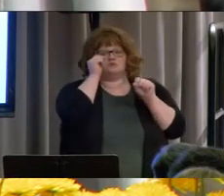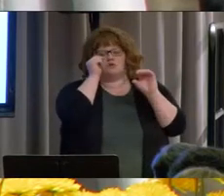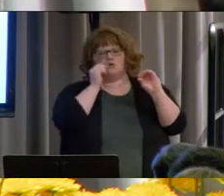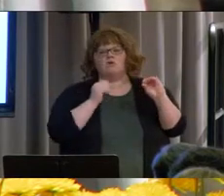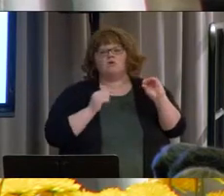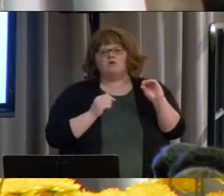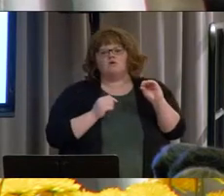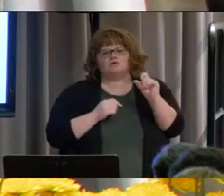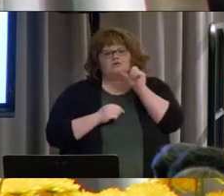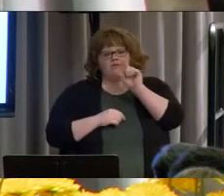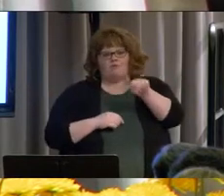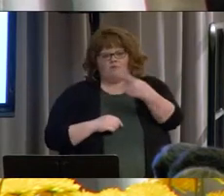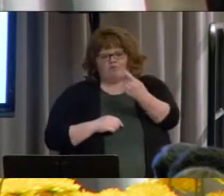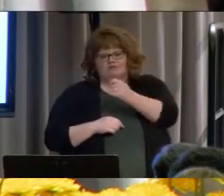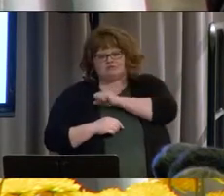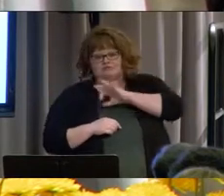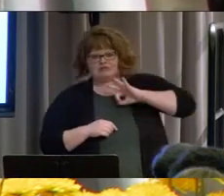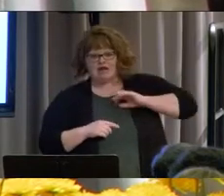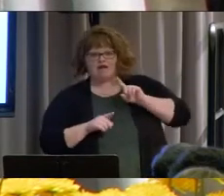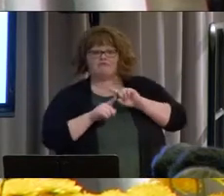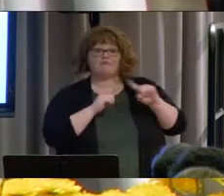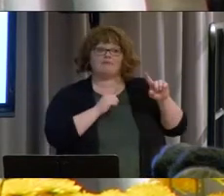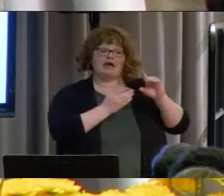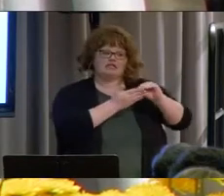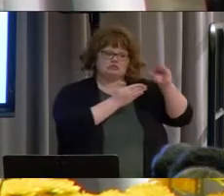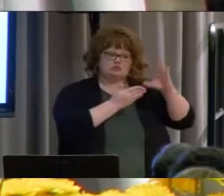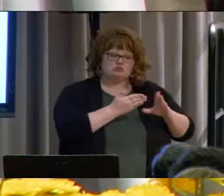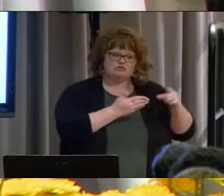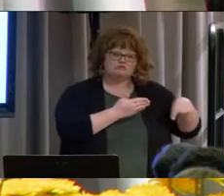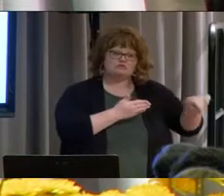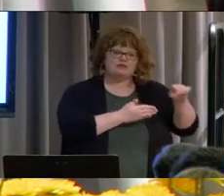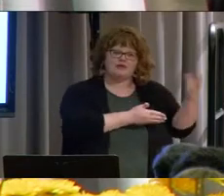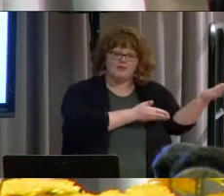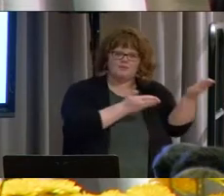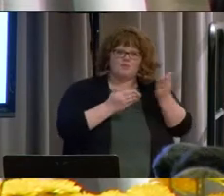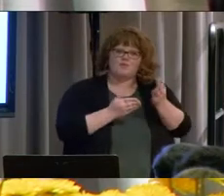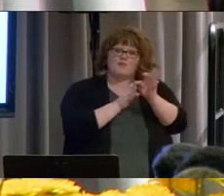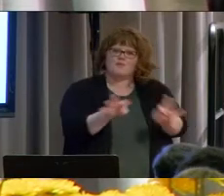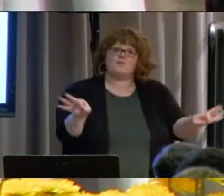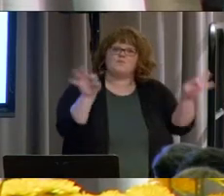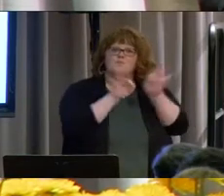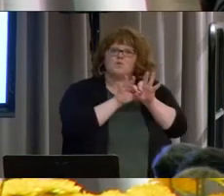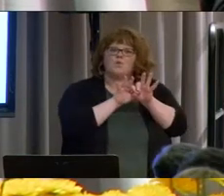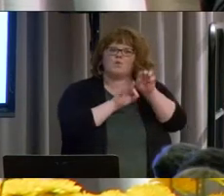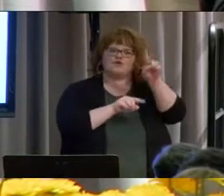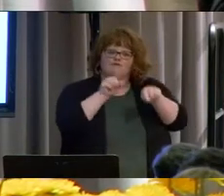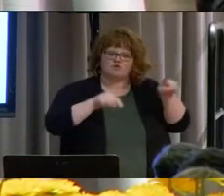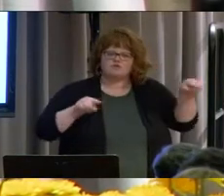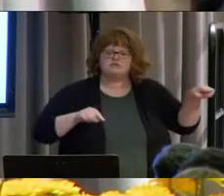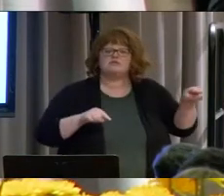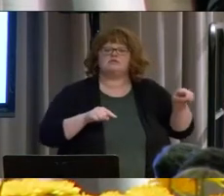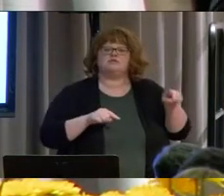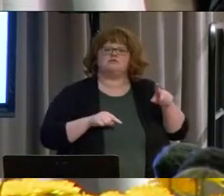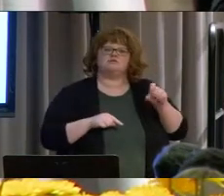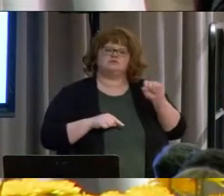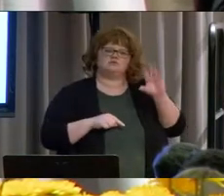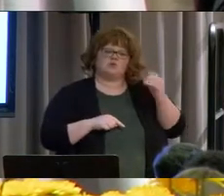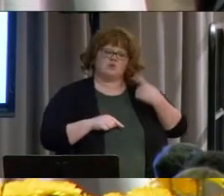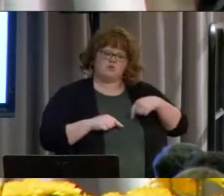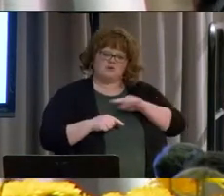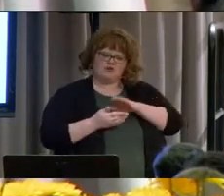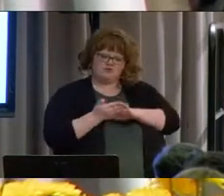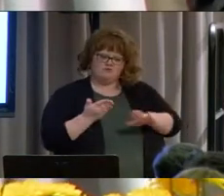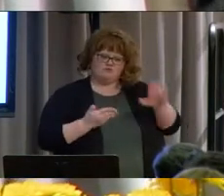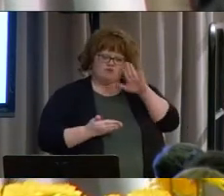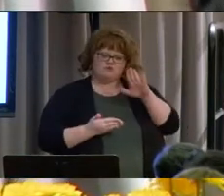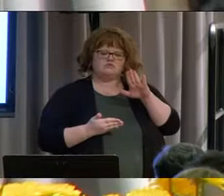faculty, our students can bring to the perspectives that we need to learn from ourselves as universities, as entire universities'